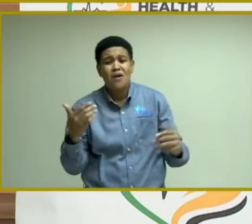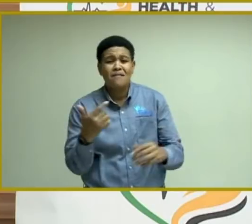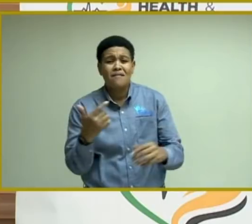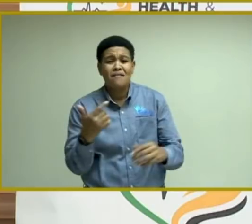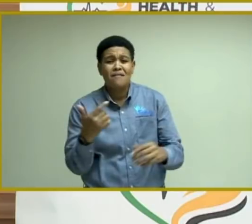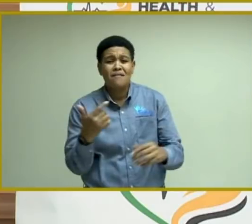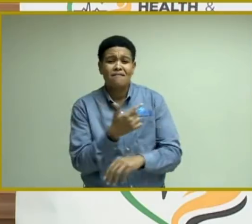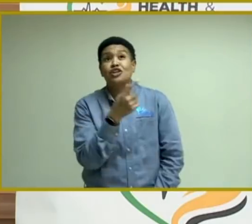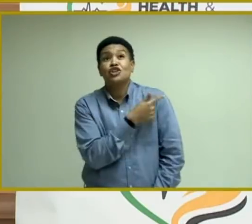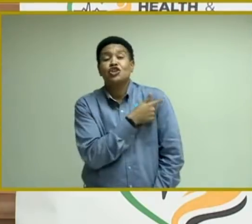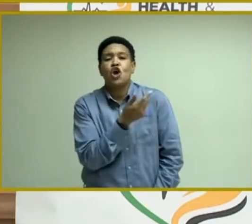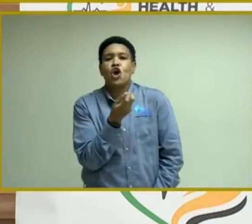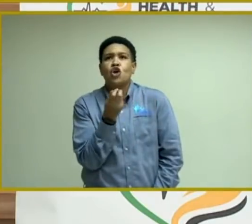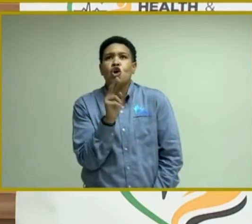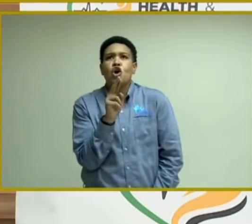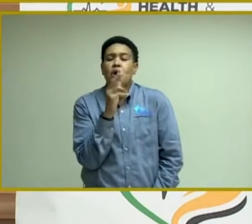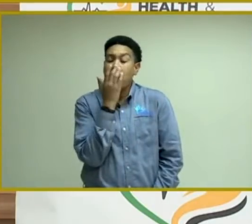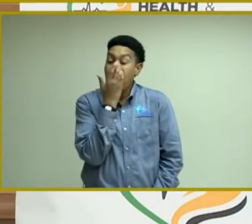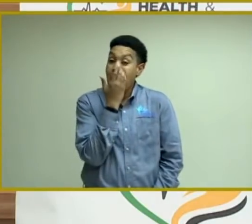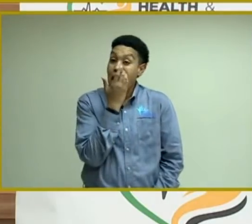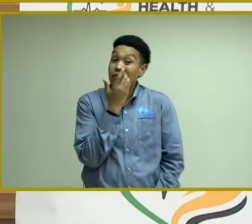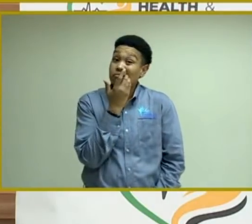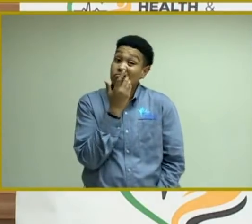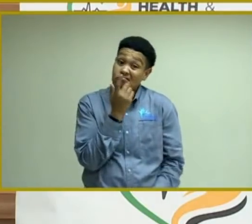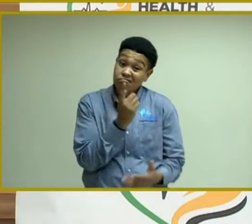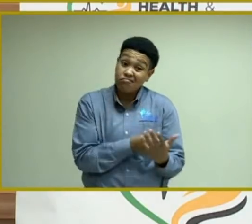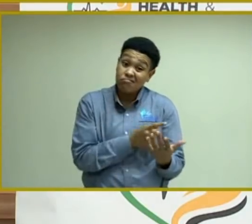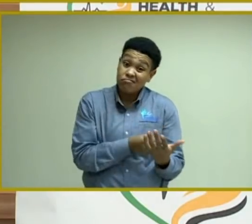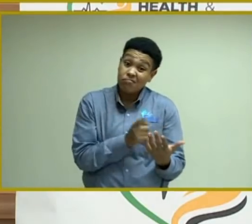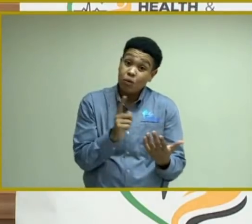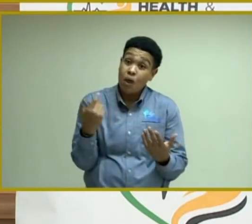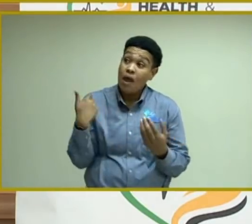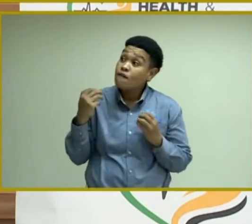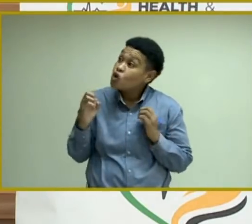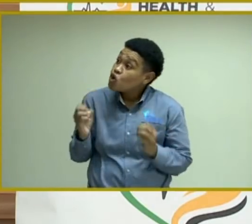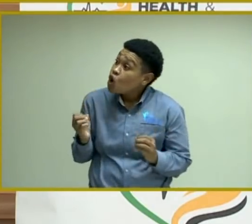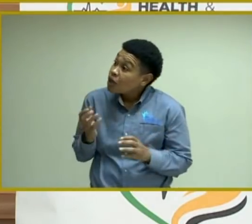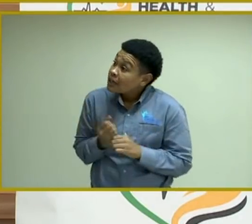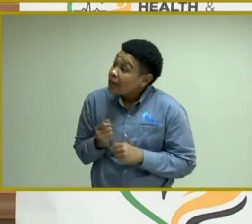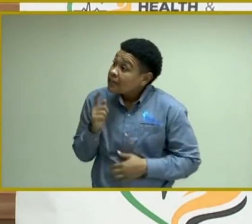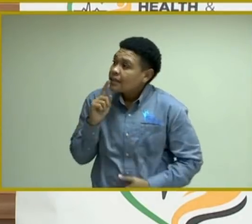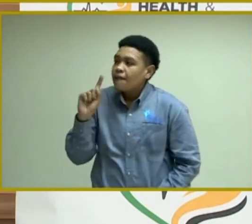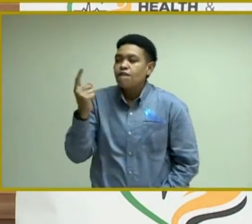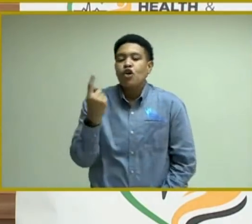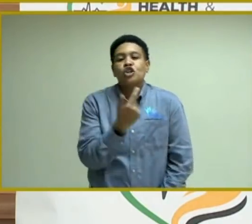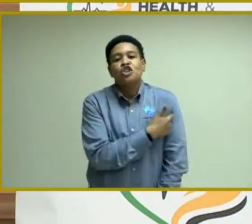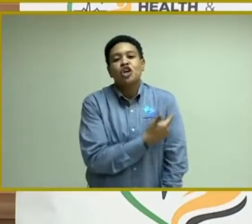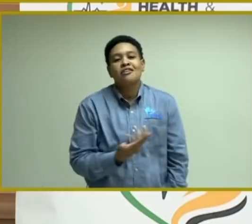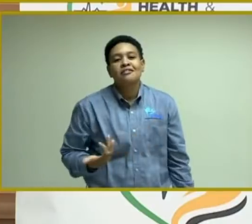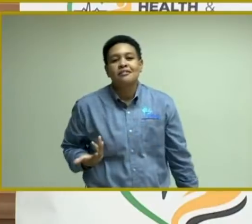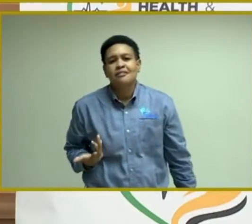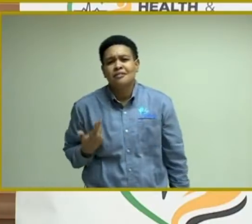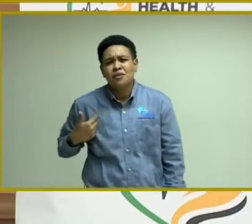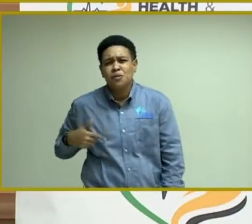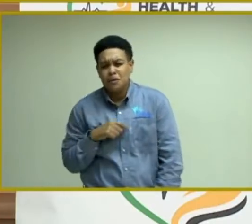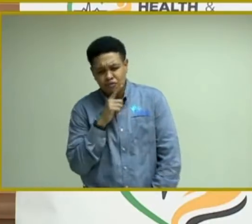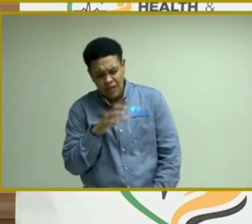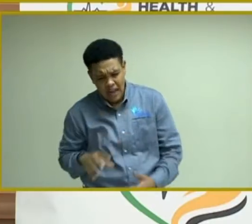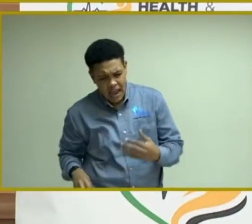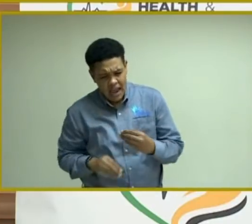dose or, in the case where they have none at all, their first dose. And we are